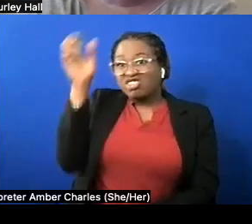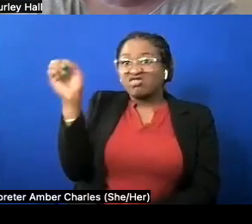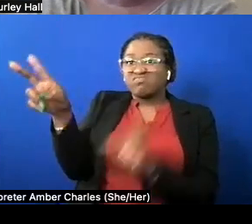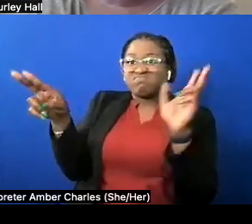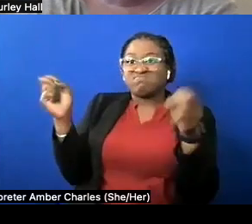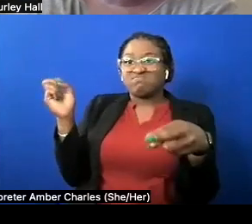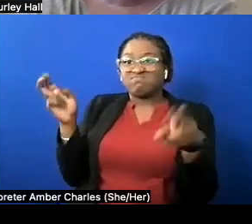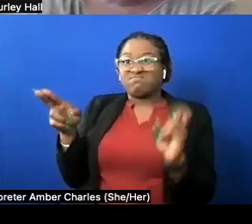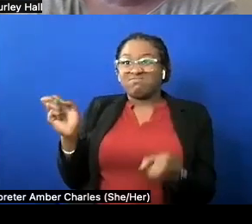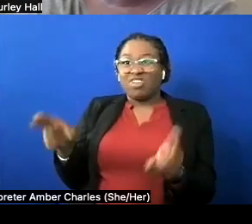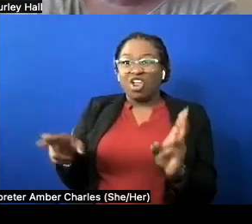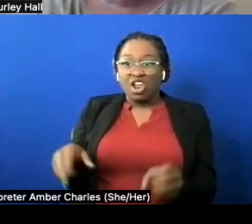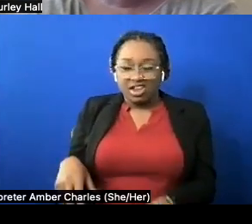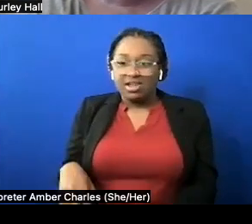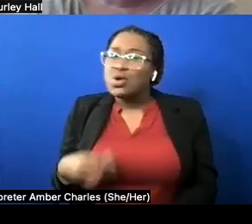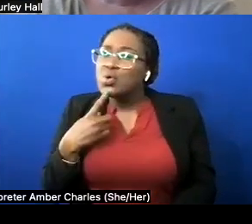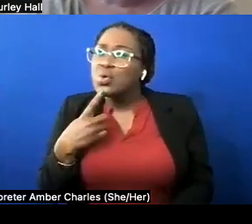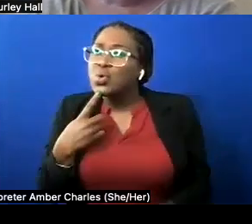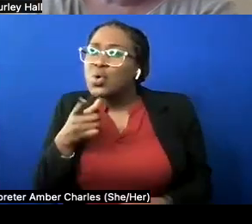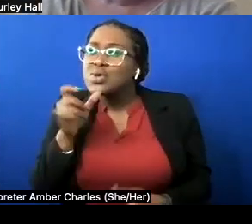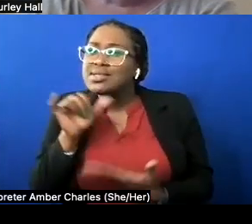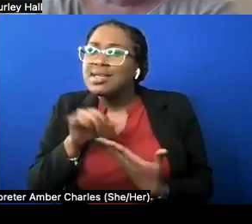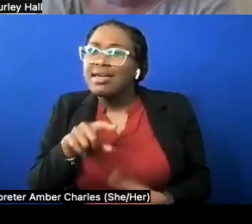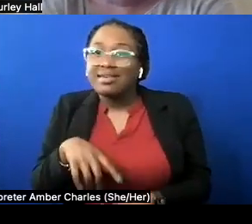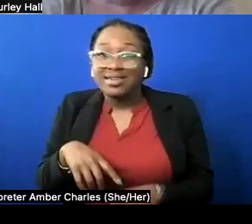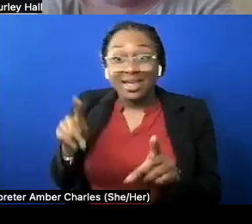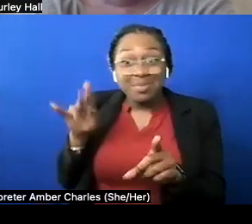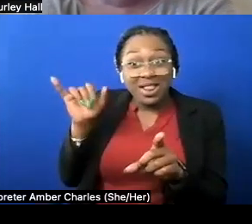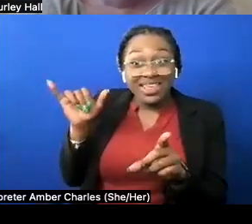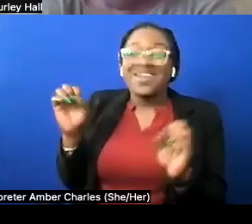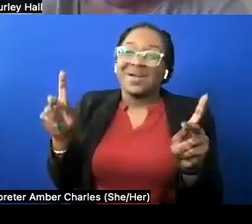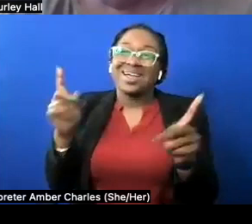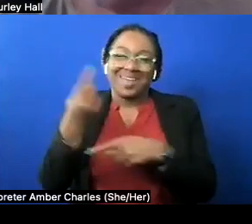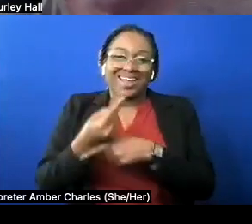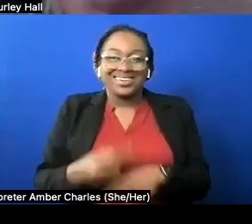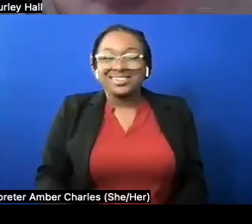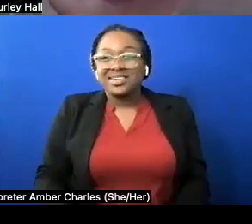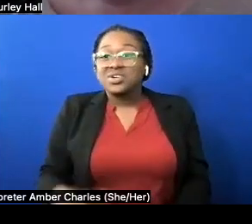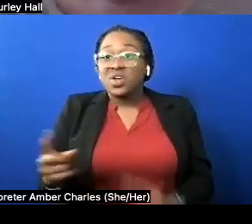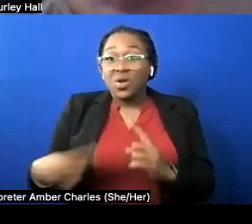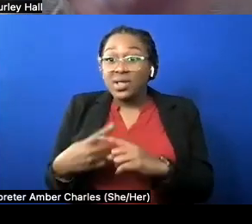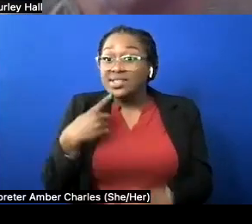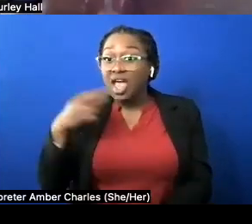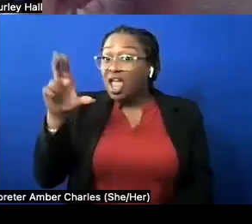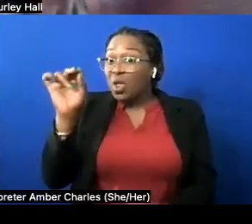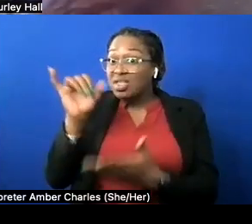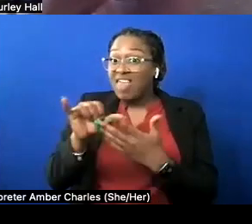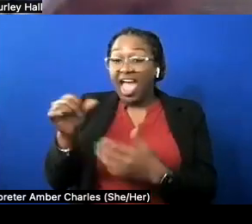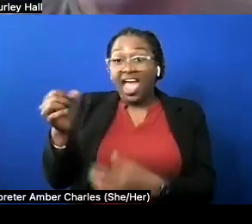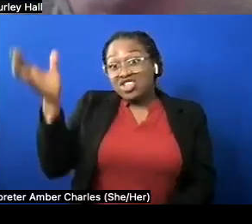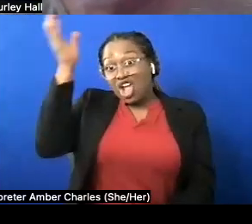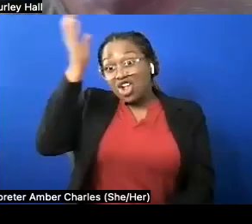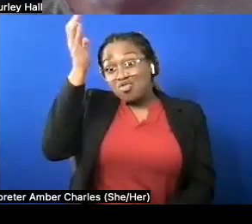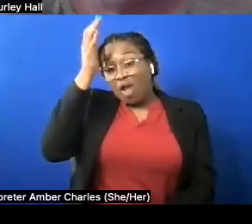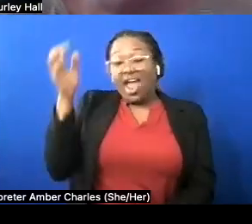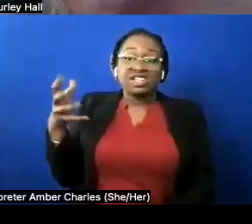it. The trash that's taking itself out. Was that you, Kimberly? Right? Right. So when you say no to all of that and the trash takes itself out,